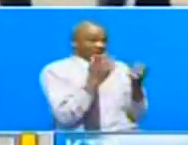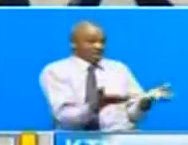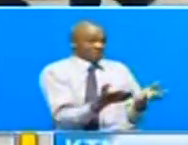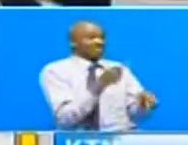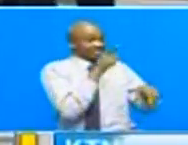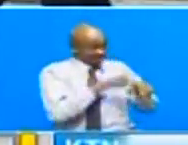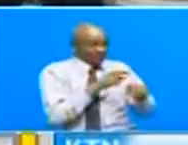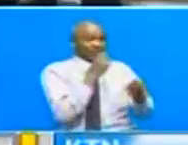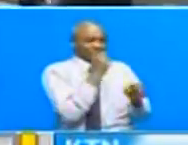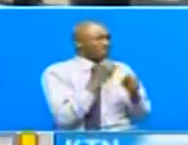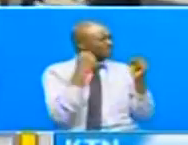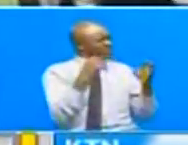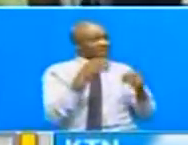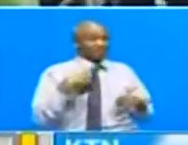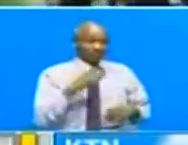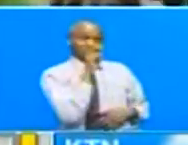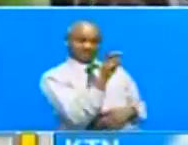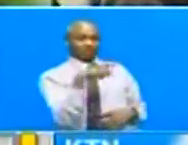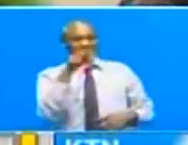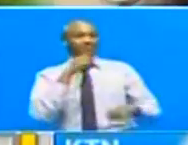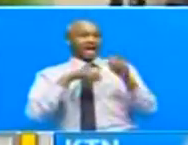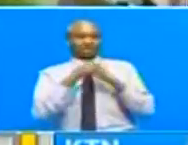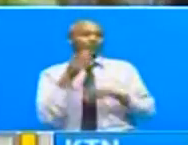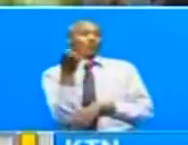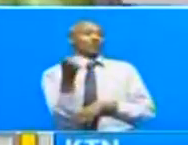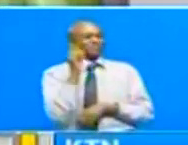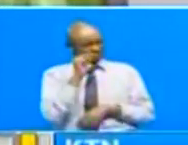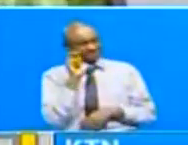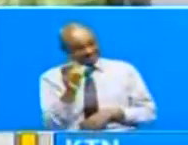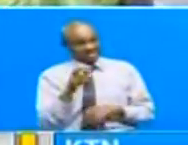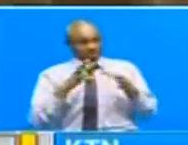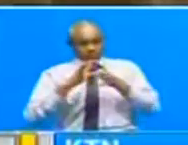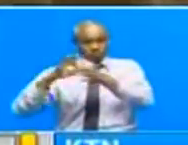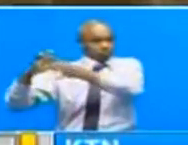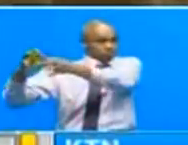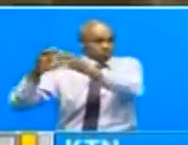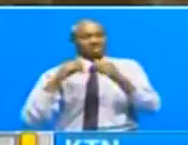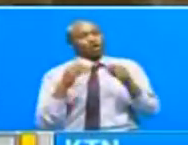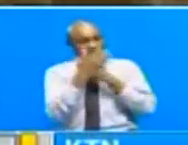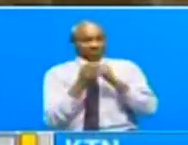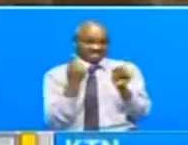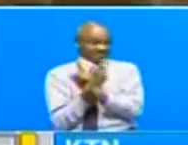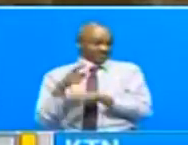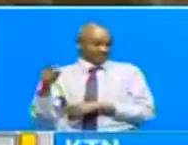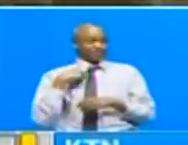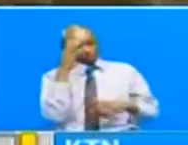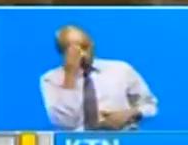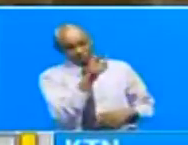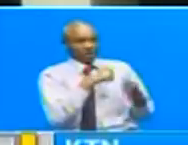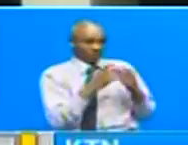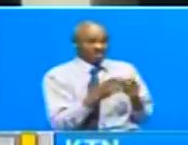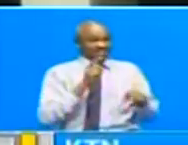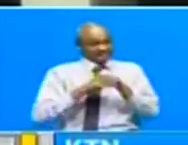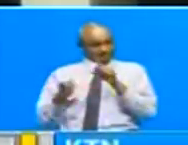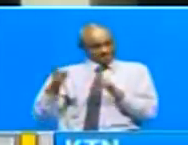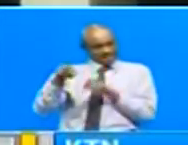when you are doing it, there are so many people who can see what others are doing. Right. Within the chain of command. So basically when they go